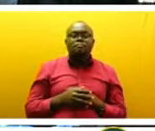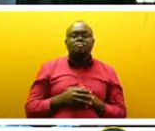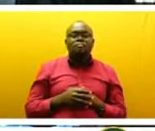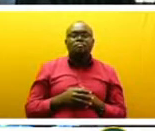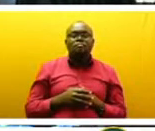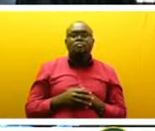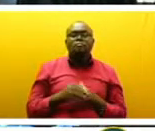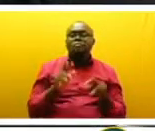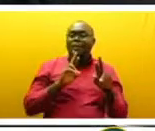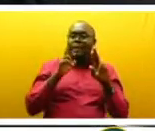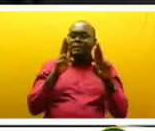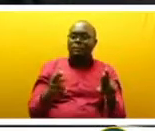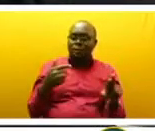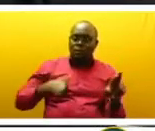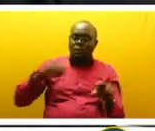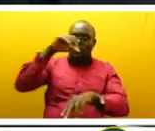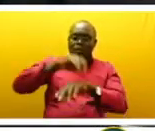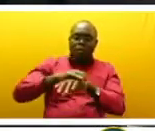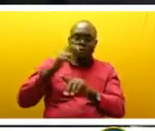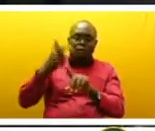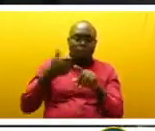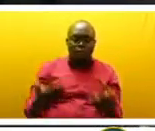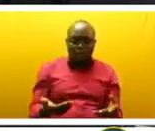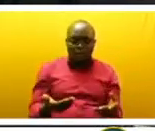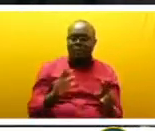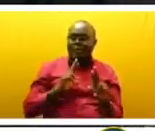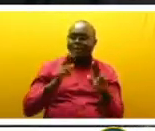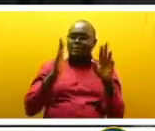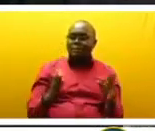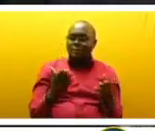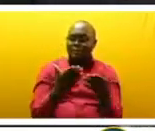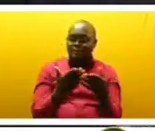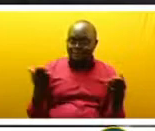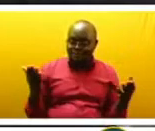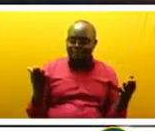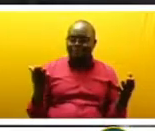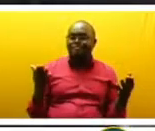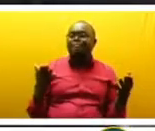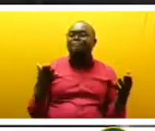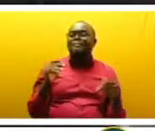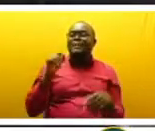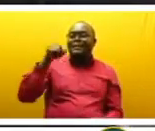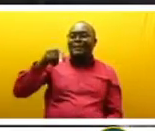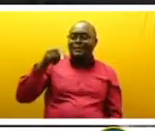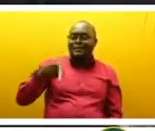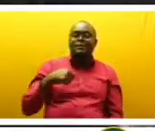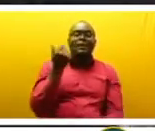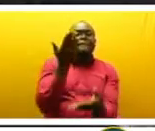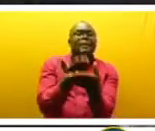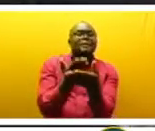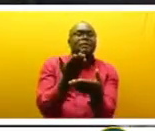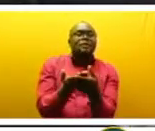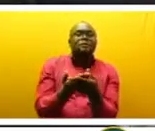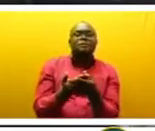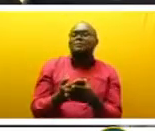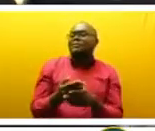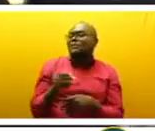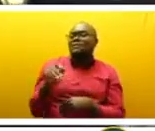the response we got from the respondents was that this petition was